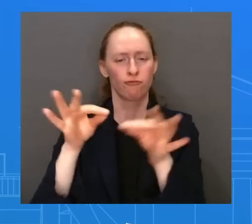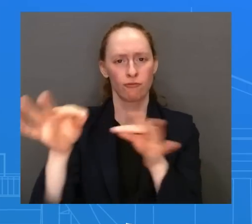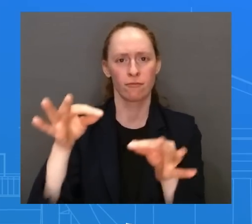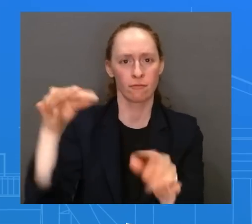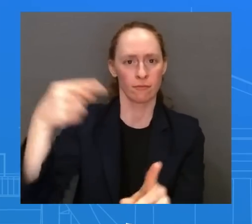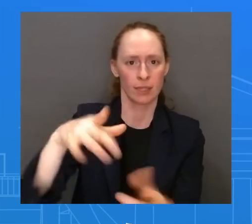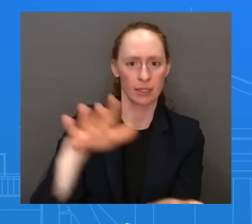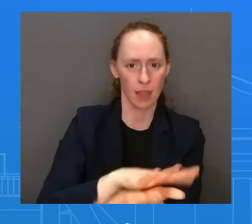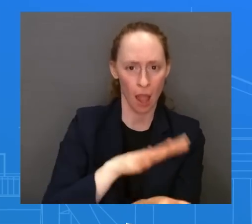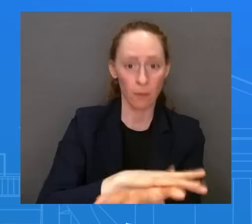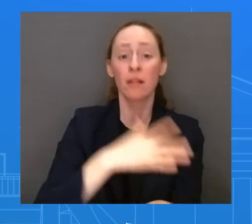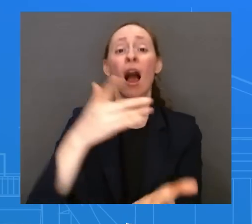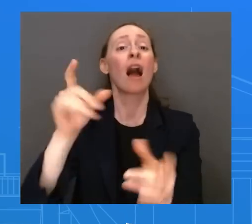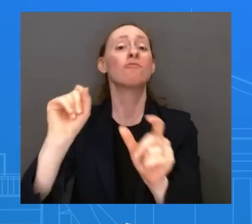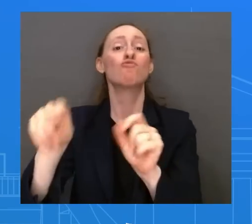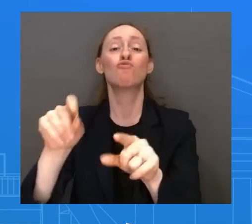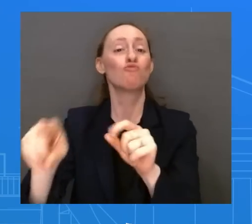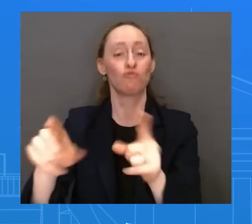yours